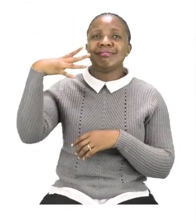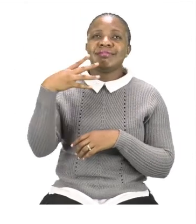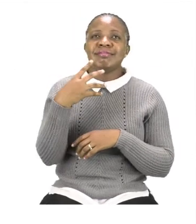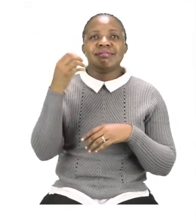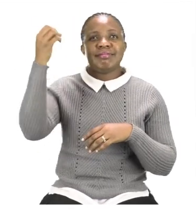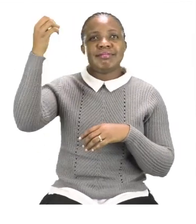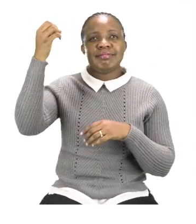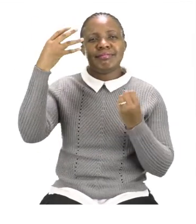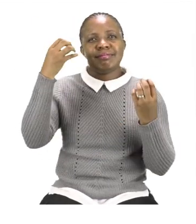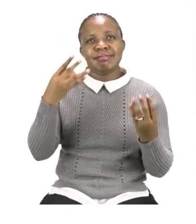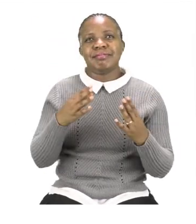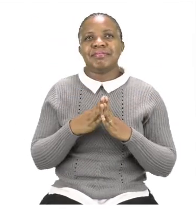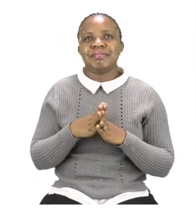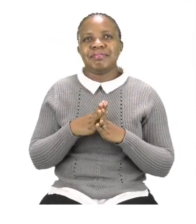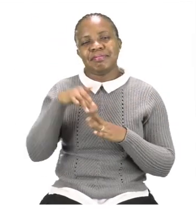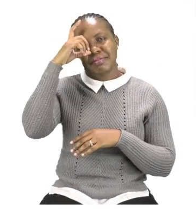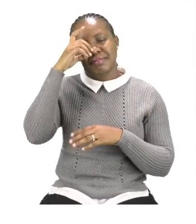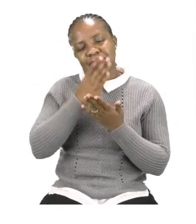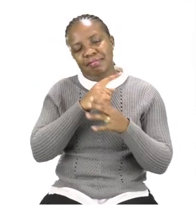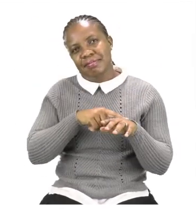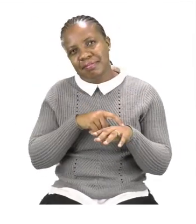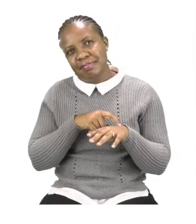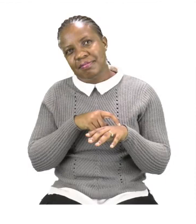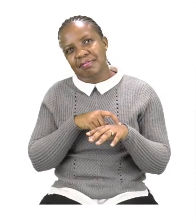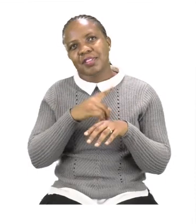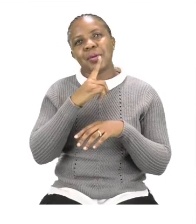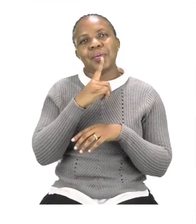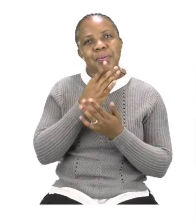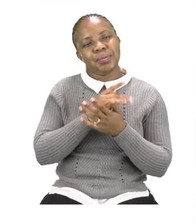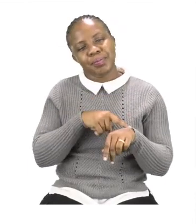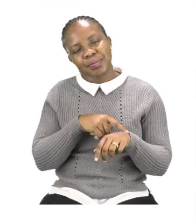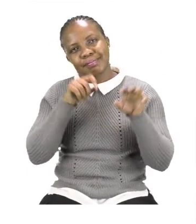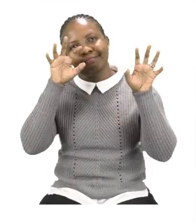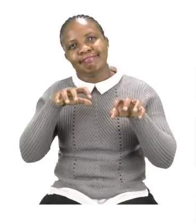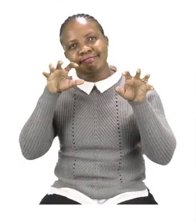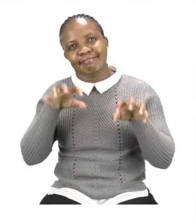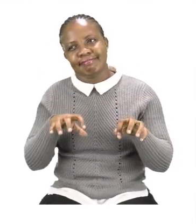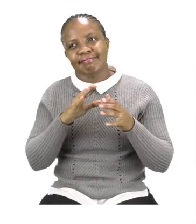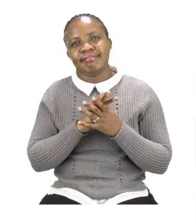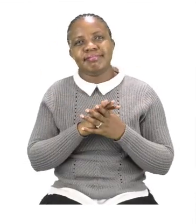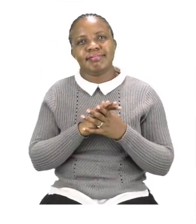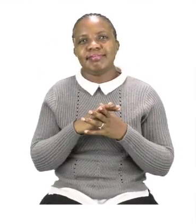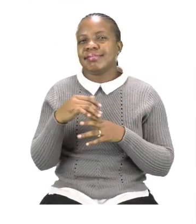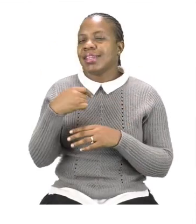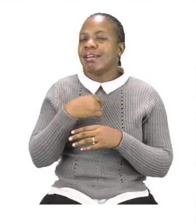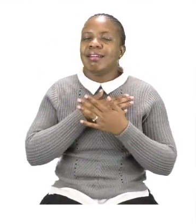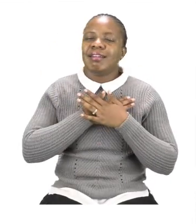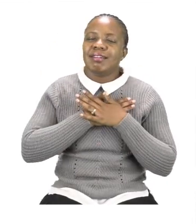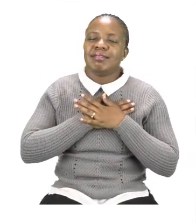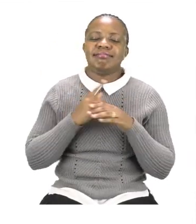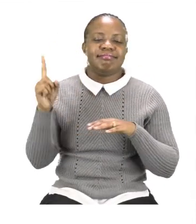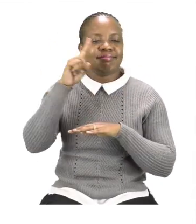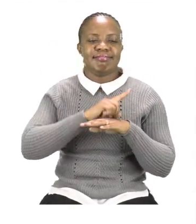of sun. Sometimes it's hot. Sometimes it rains. I